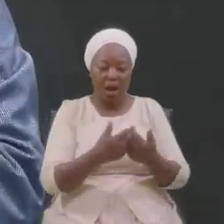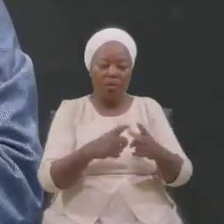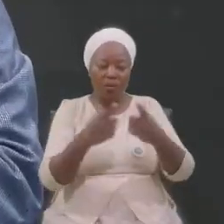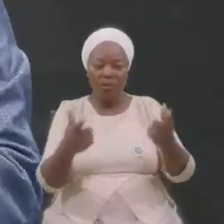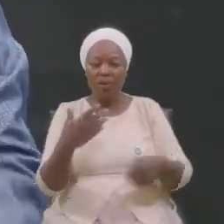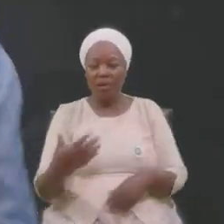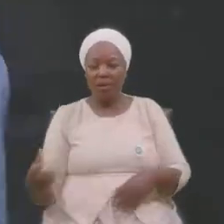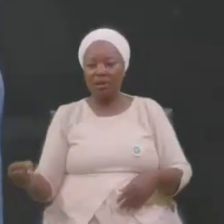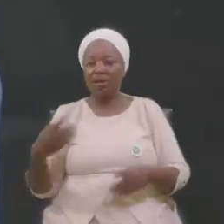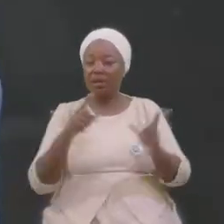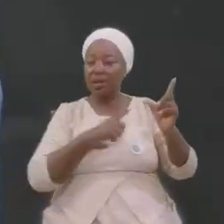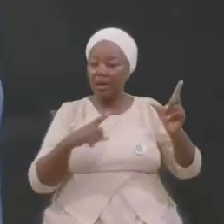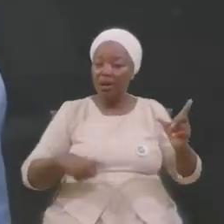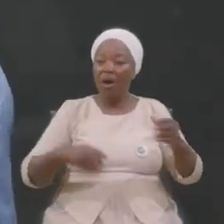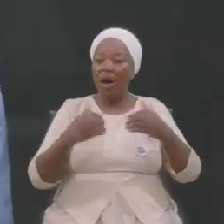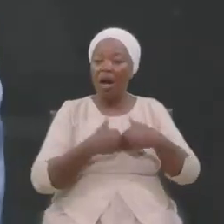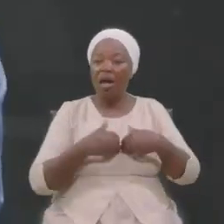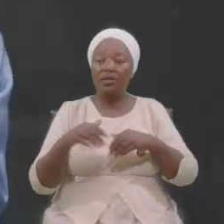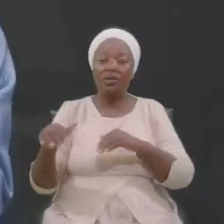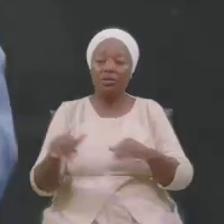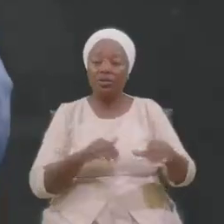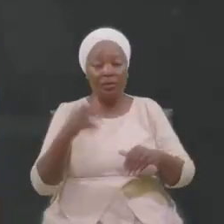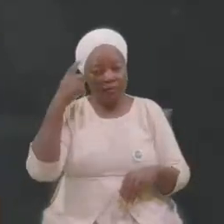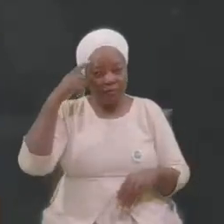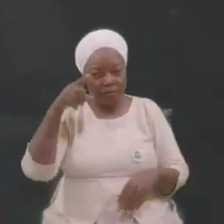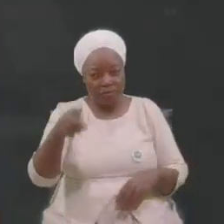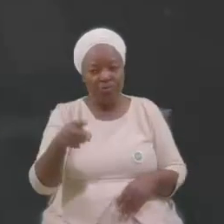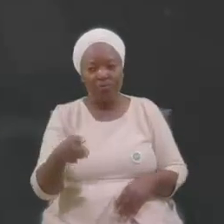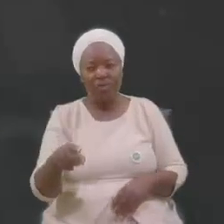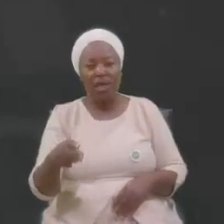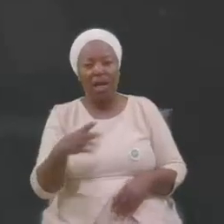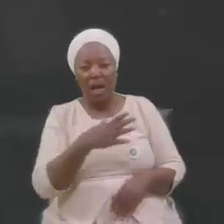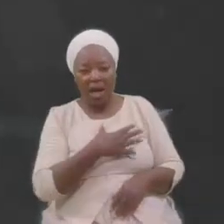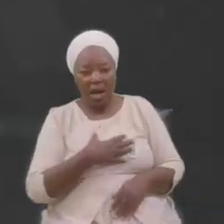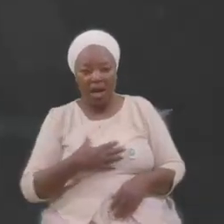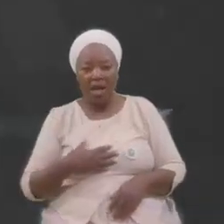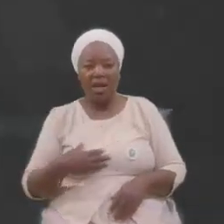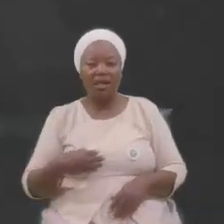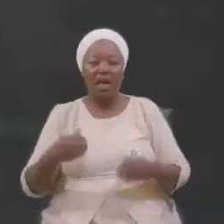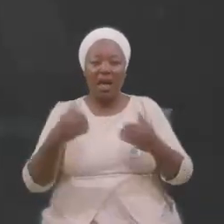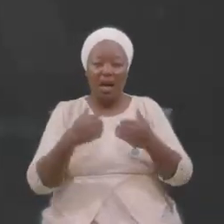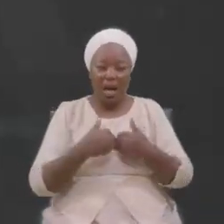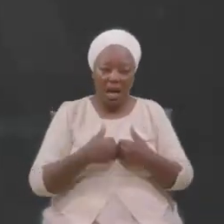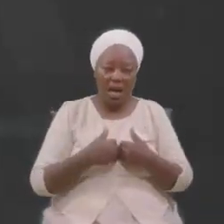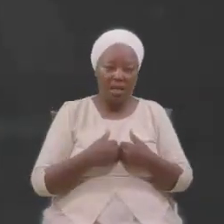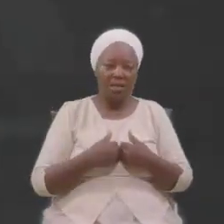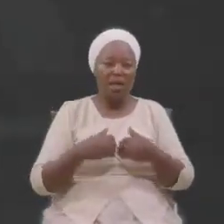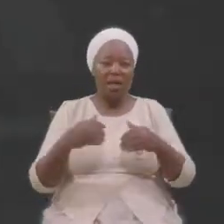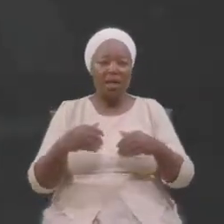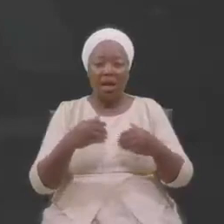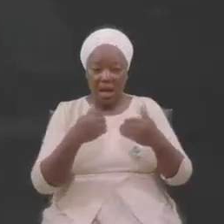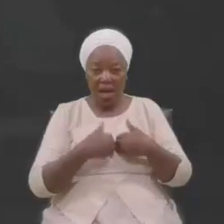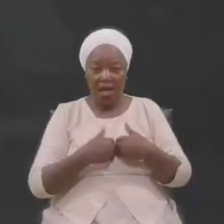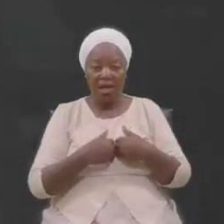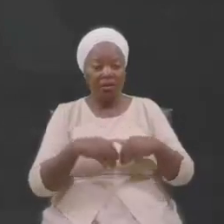the Lord has done for thee, and has had compassion on